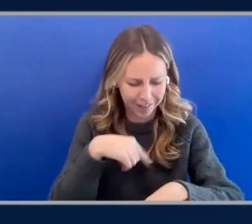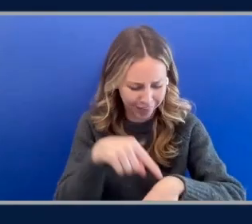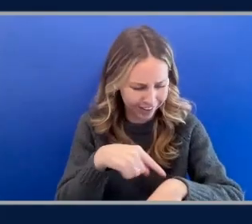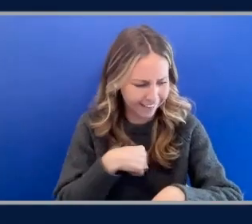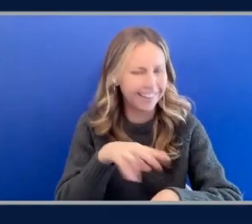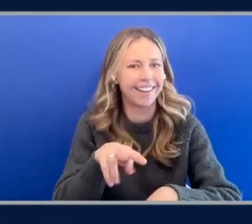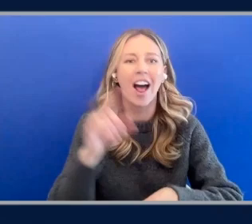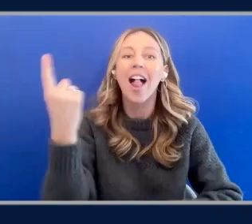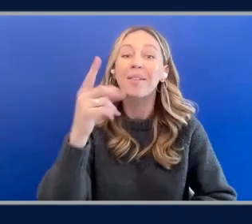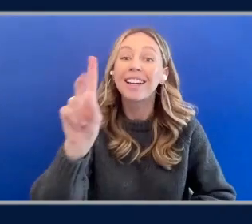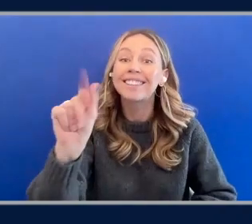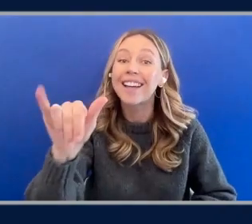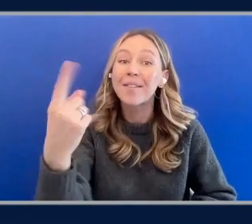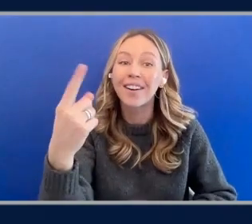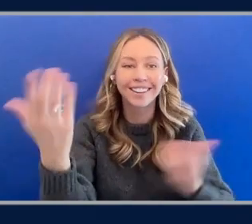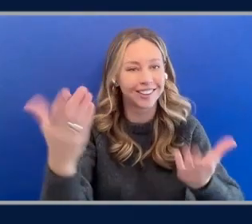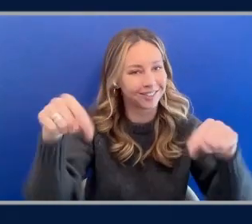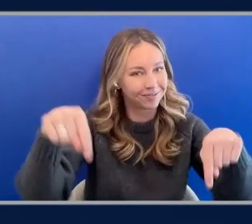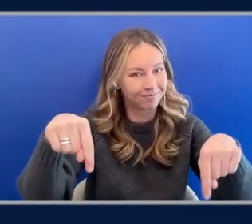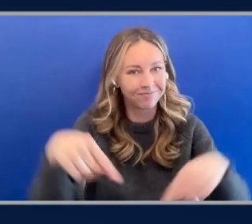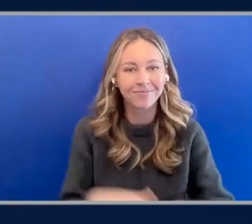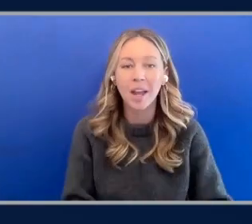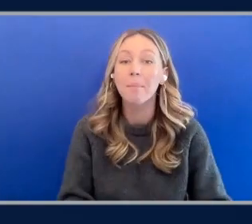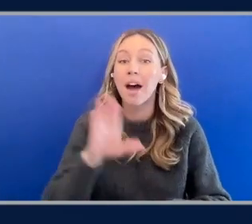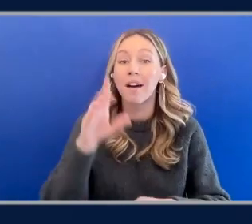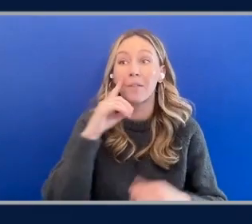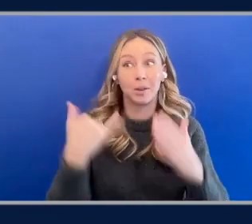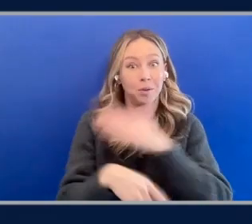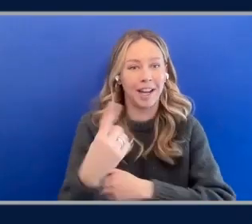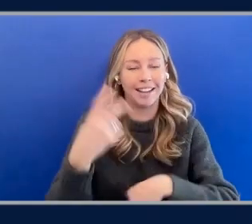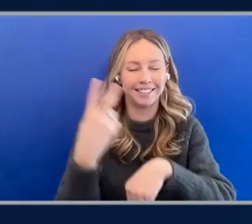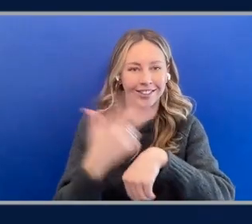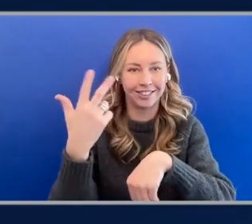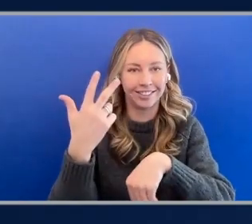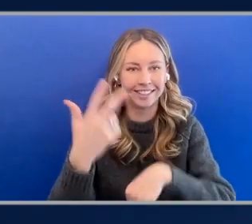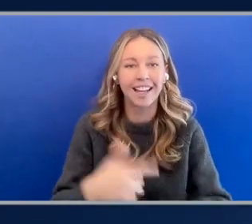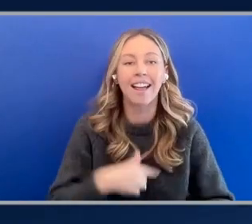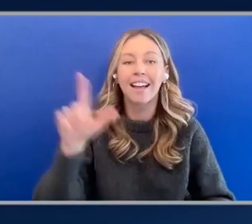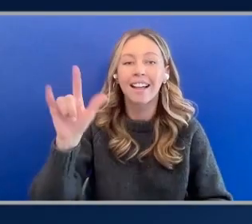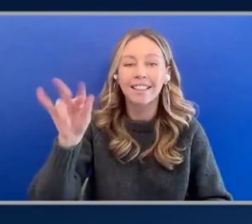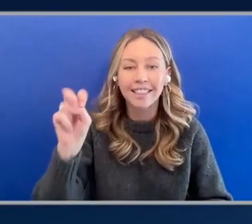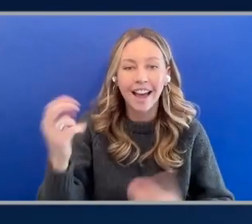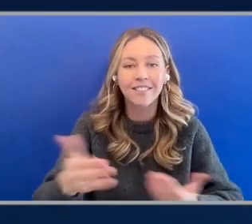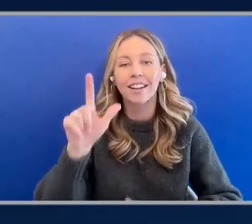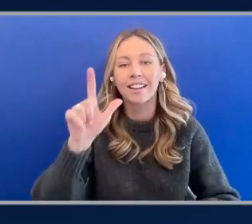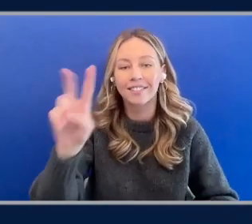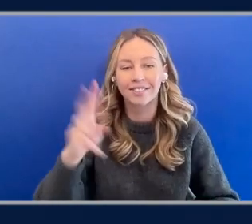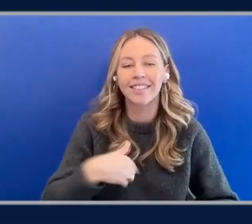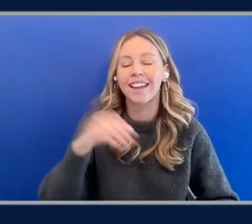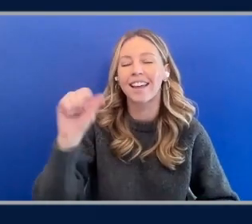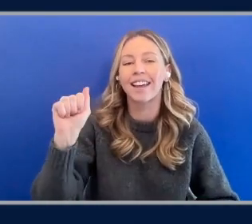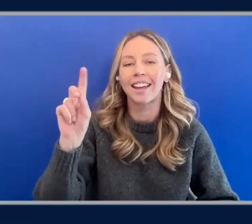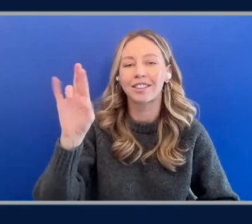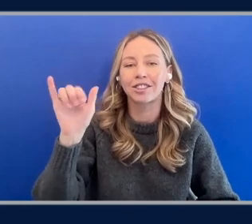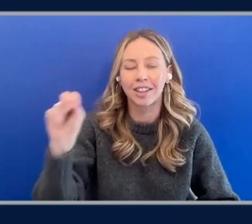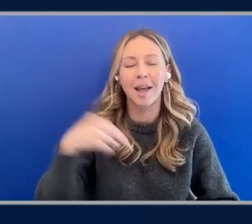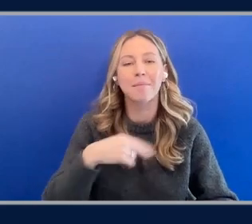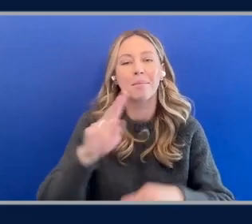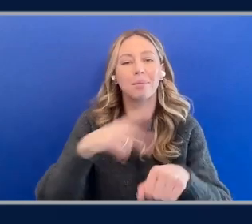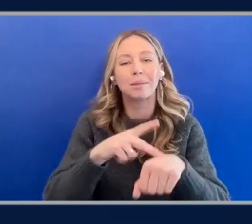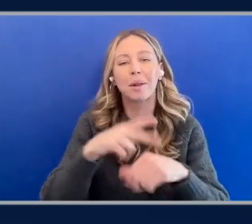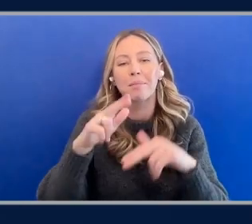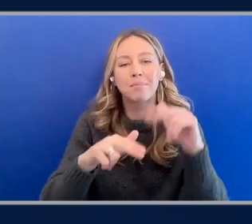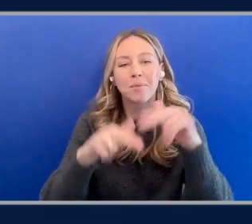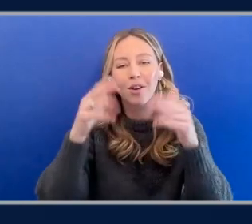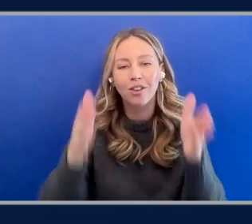day one. It is always day 1, but for this one, it's day 3, Wednesday, live in Vegas. My name is Adrian San Miguel. I'm a principal partner, enterprise architect